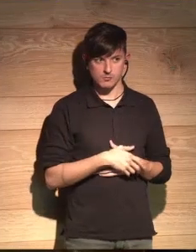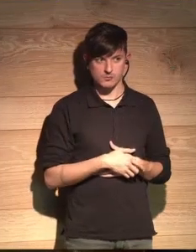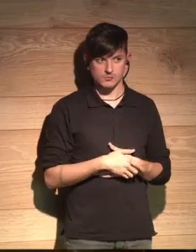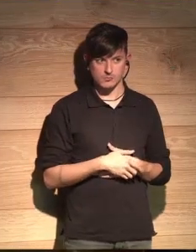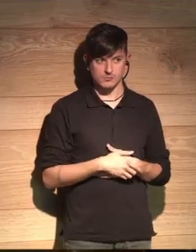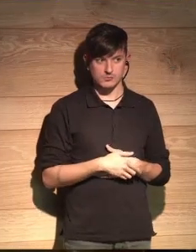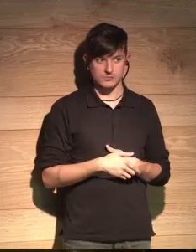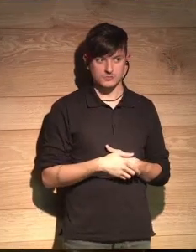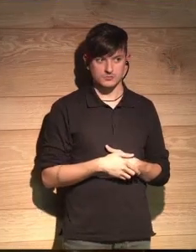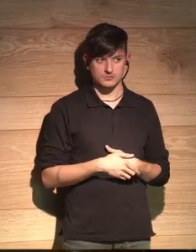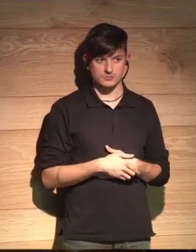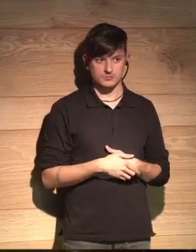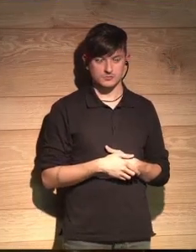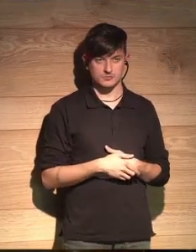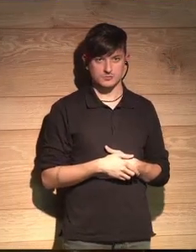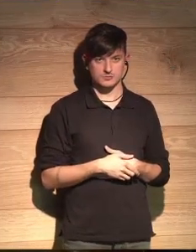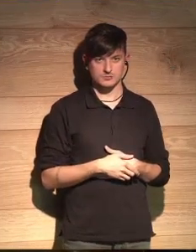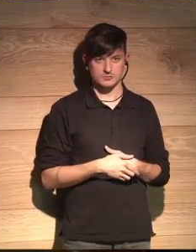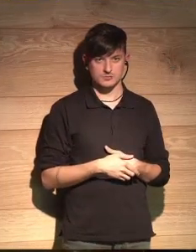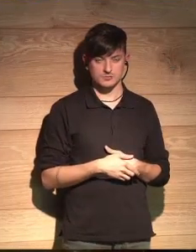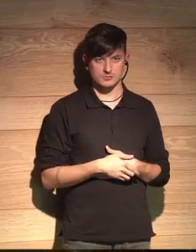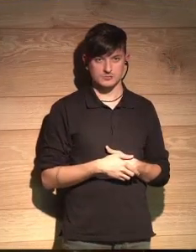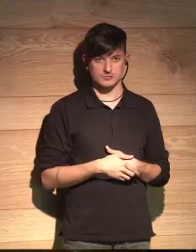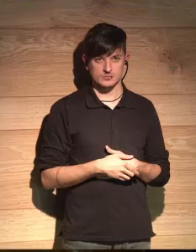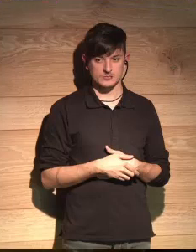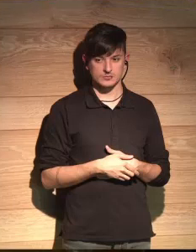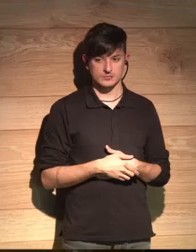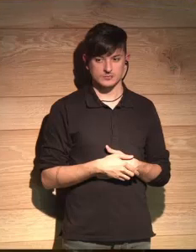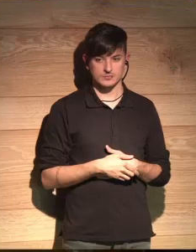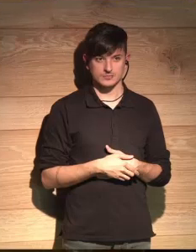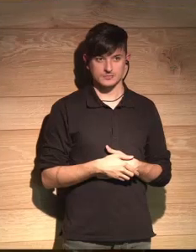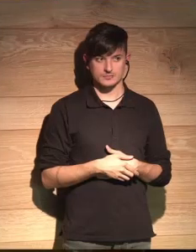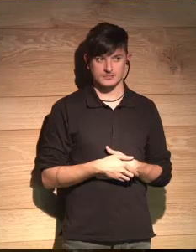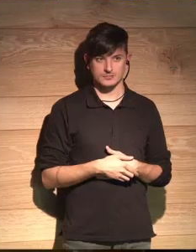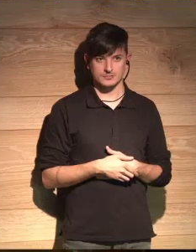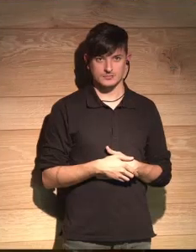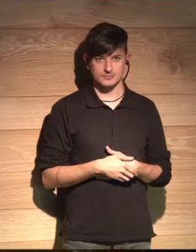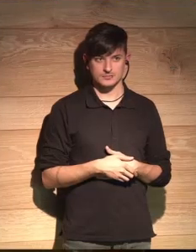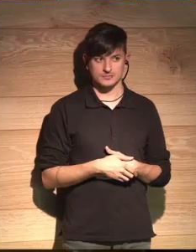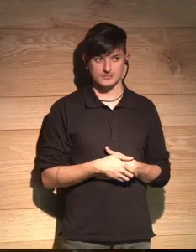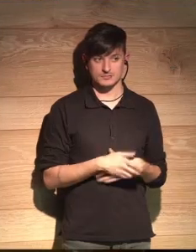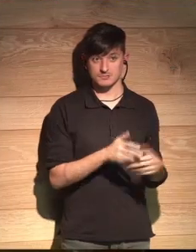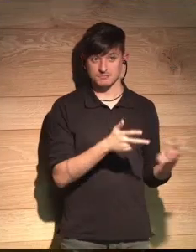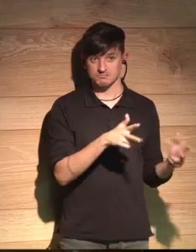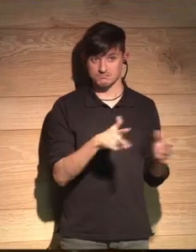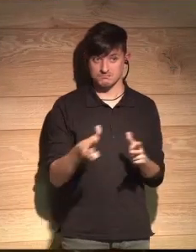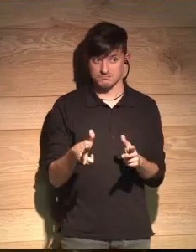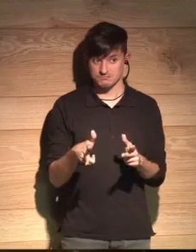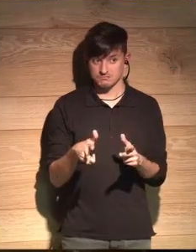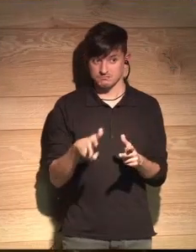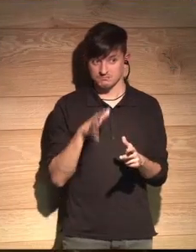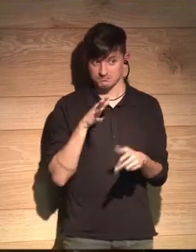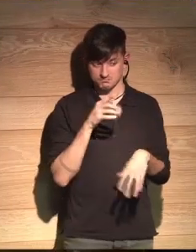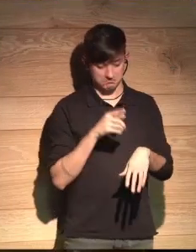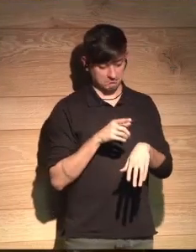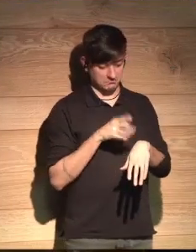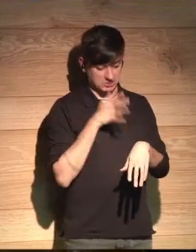algorithms. Let's take a seat. Okay. Whatever. Tenemos un rato